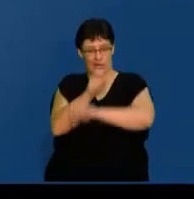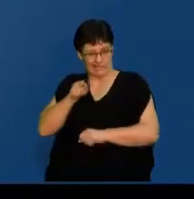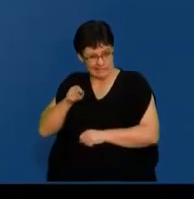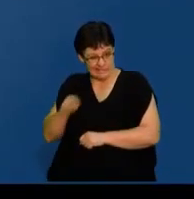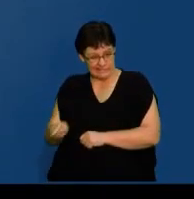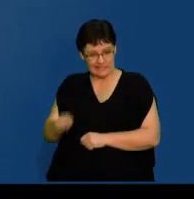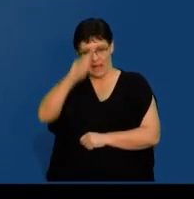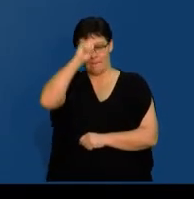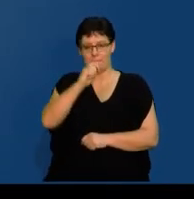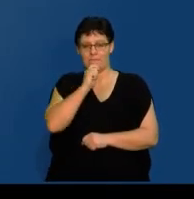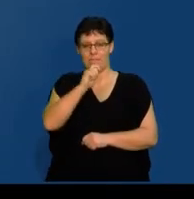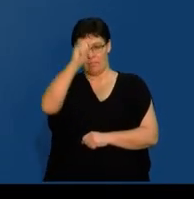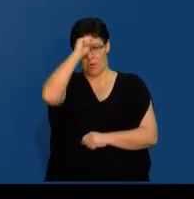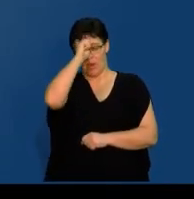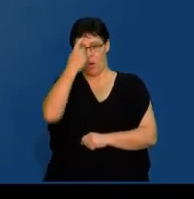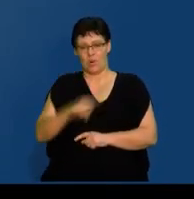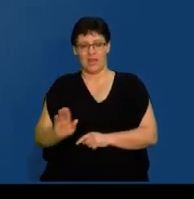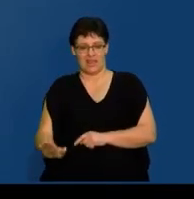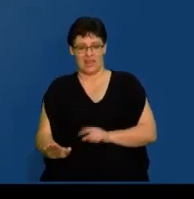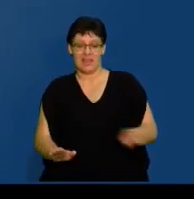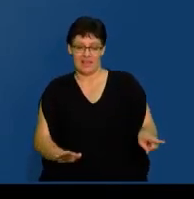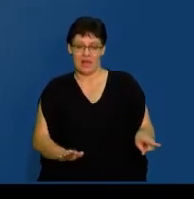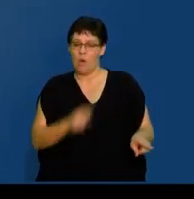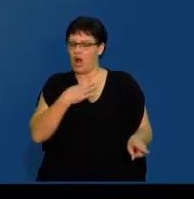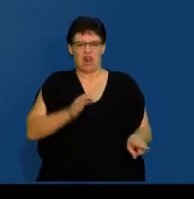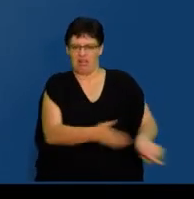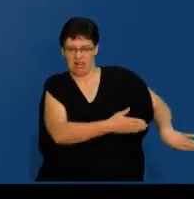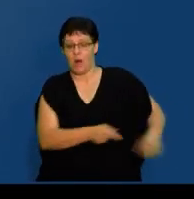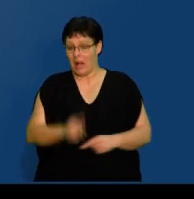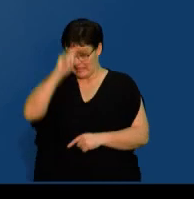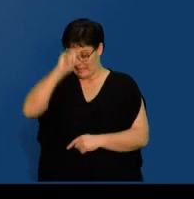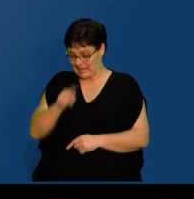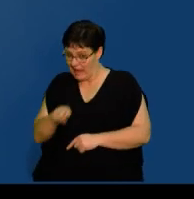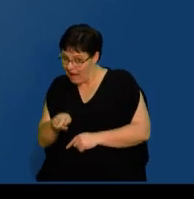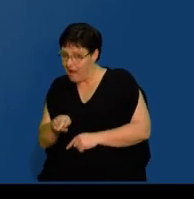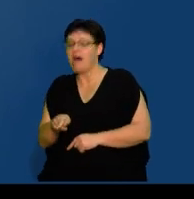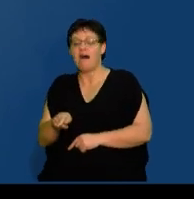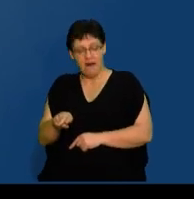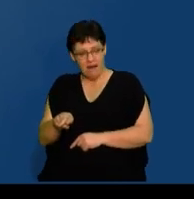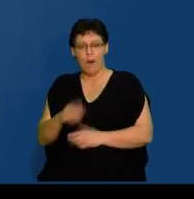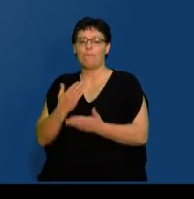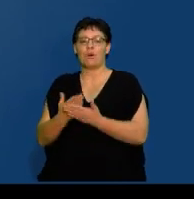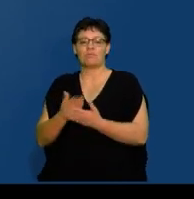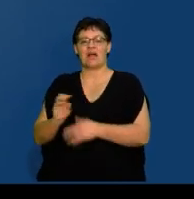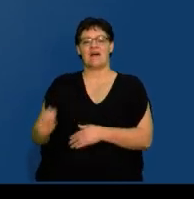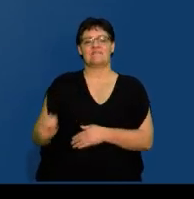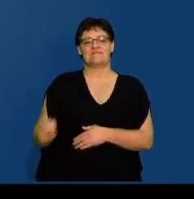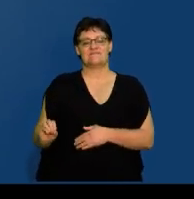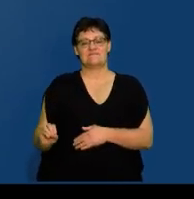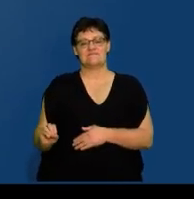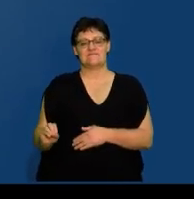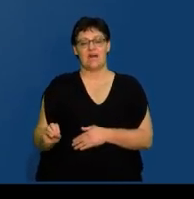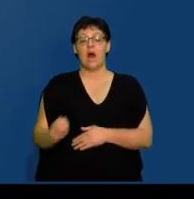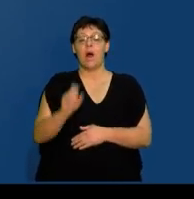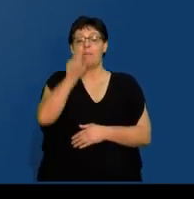sons, and when we look at the sons, there is a possibility of having a son that is normal